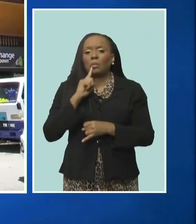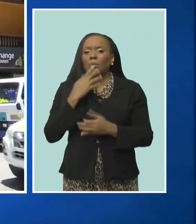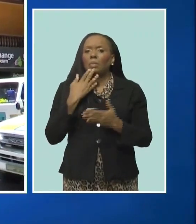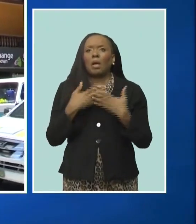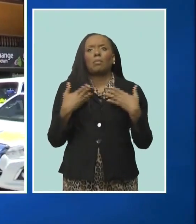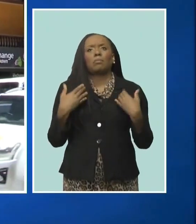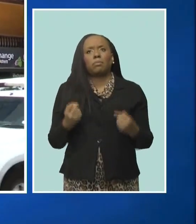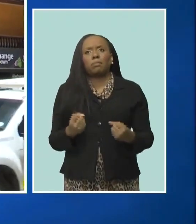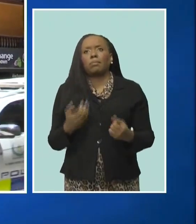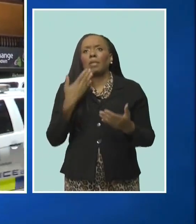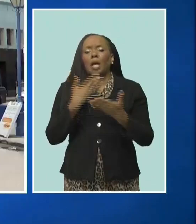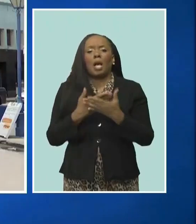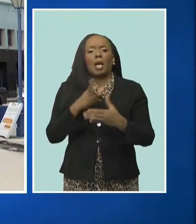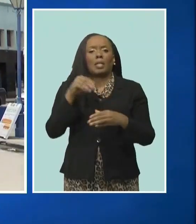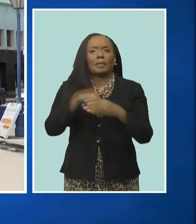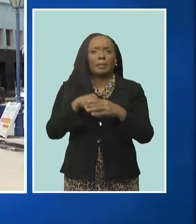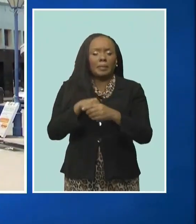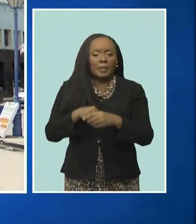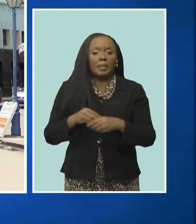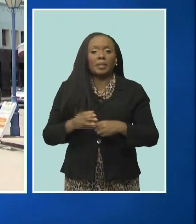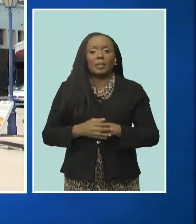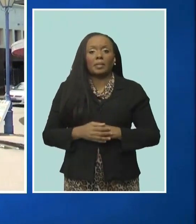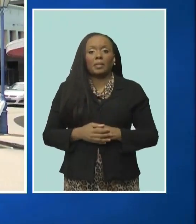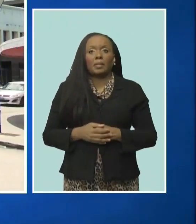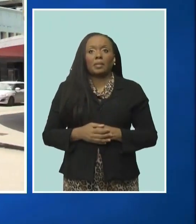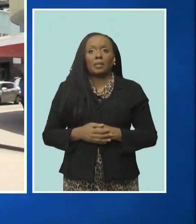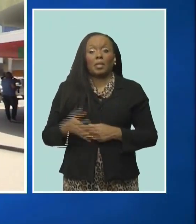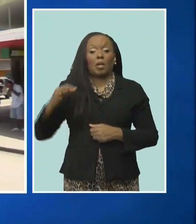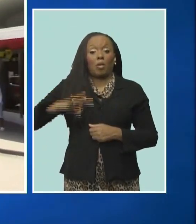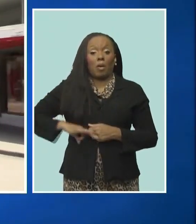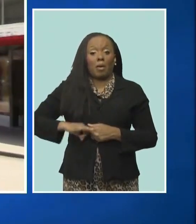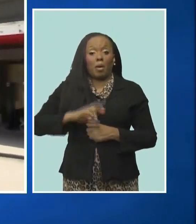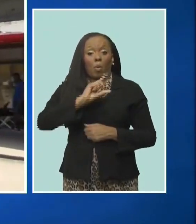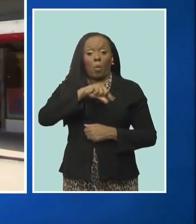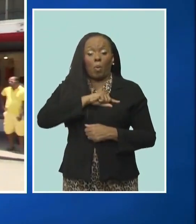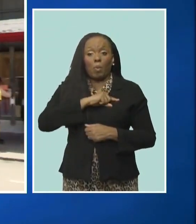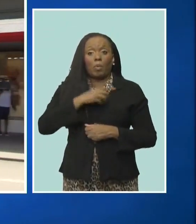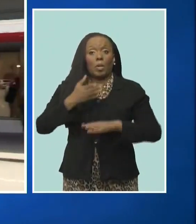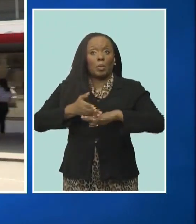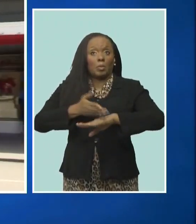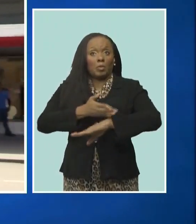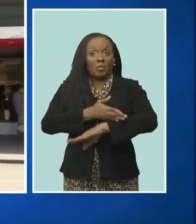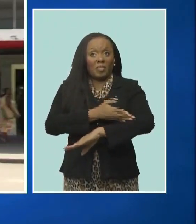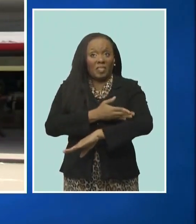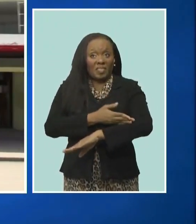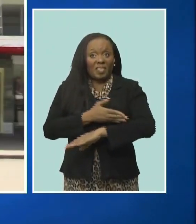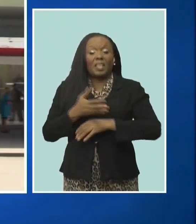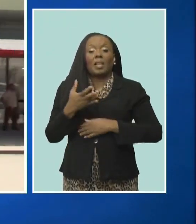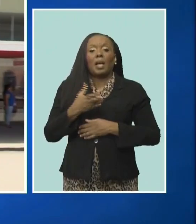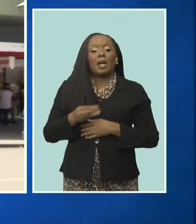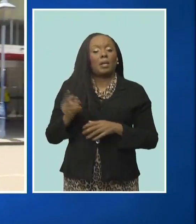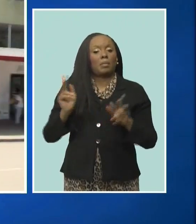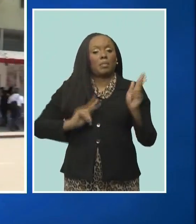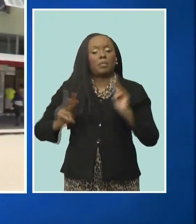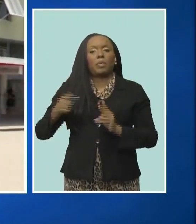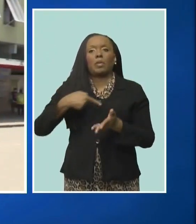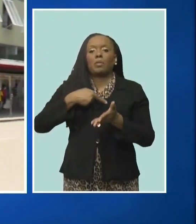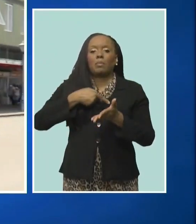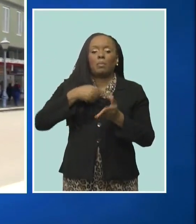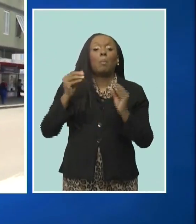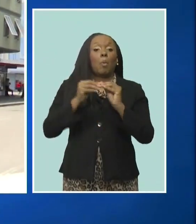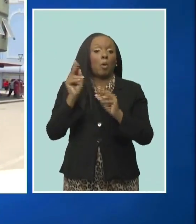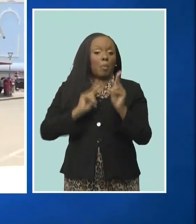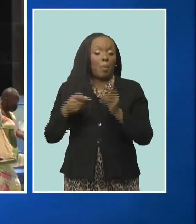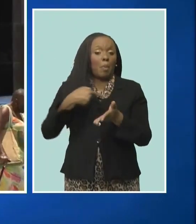well capitalized, while credit quality is improving and non-performing loans dropping from 5% to